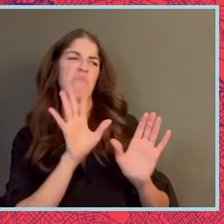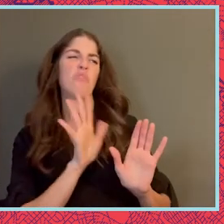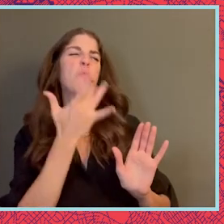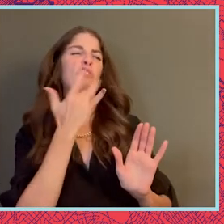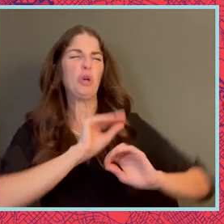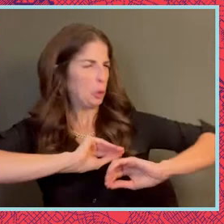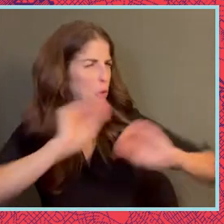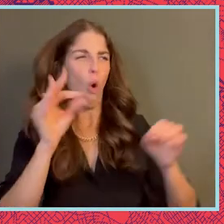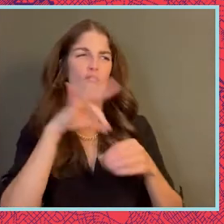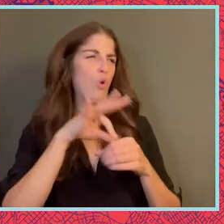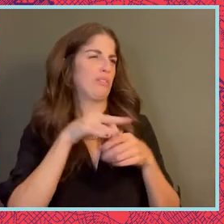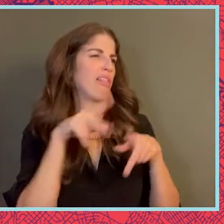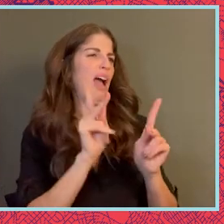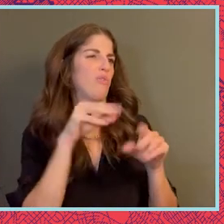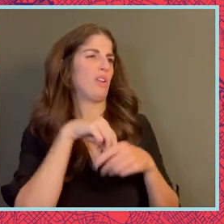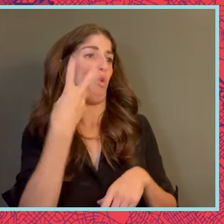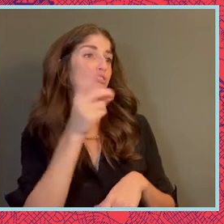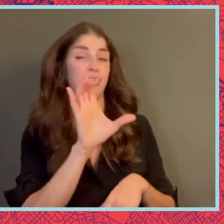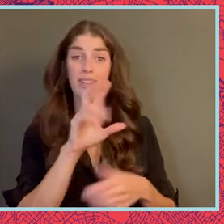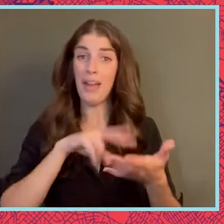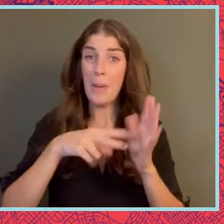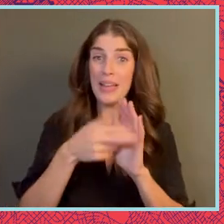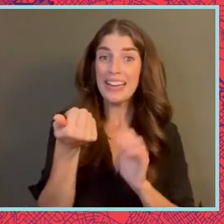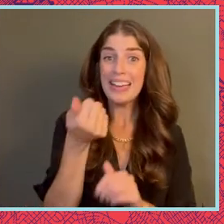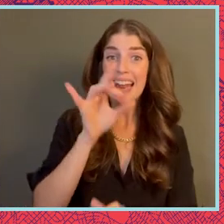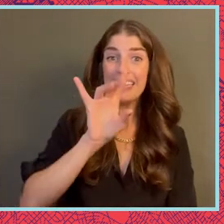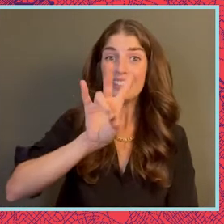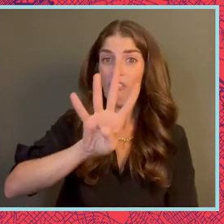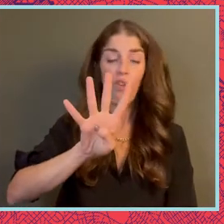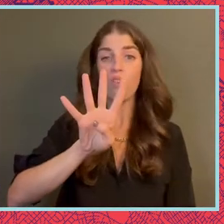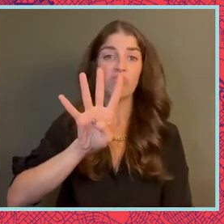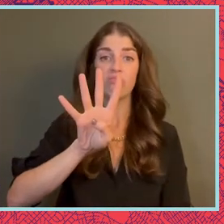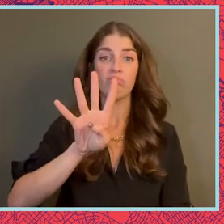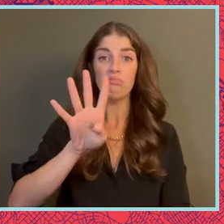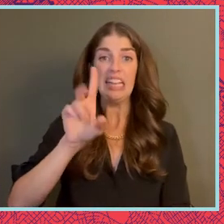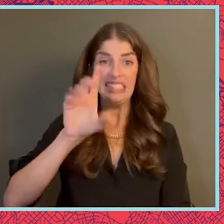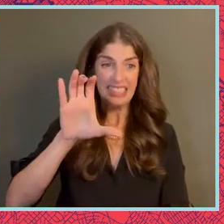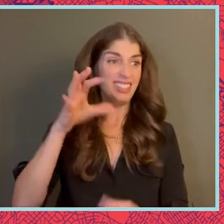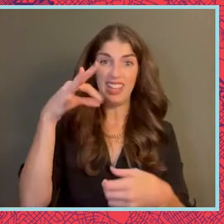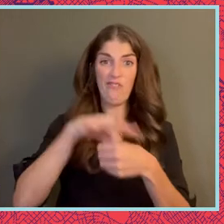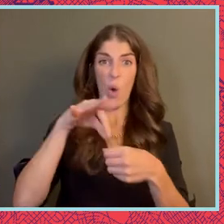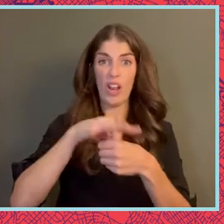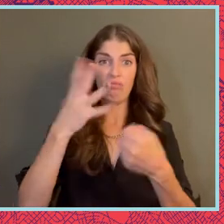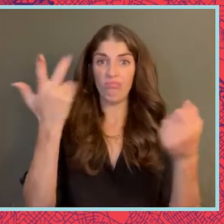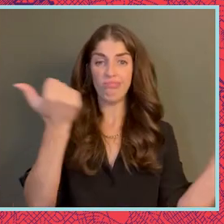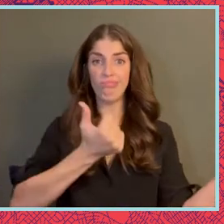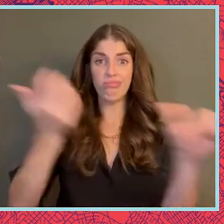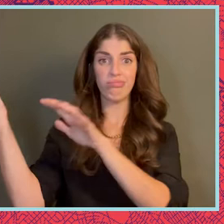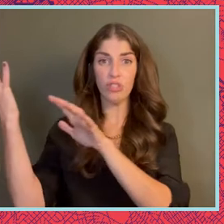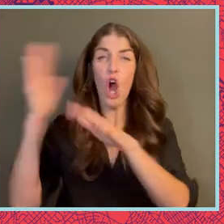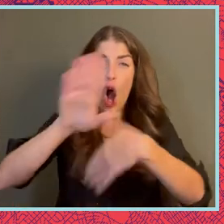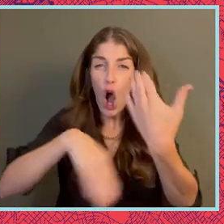vote in D.C. And so in 1874, the city lost the ability to vote for anyone, for anything,